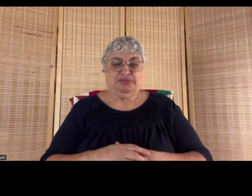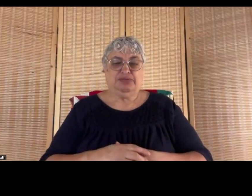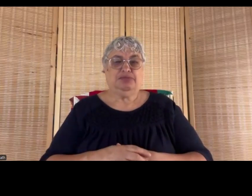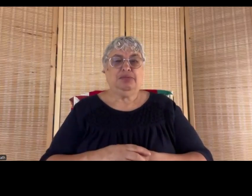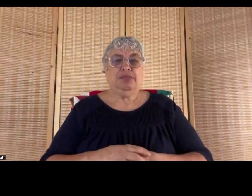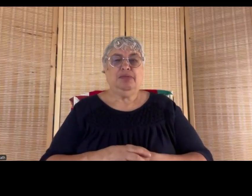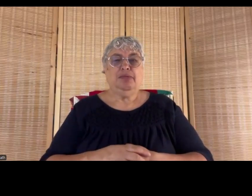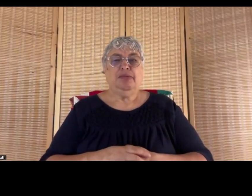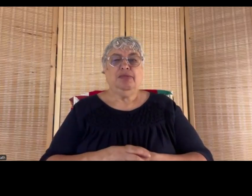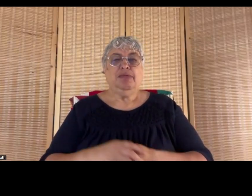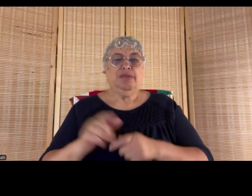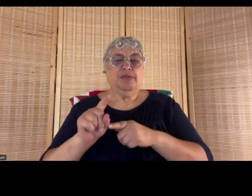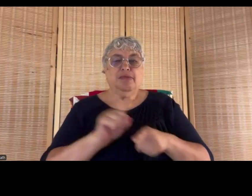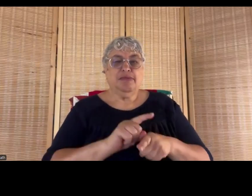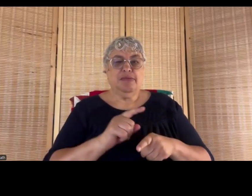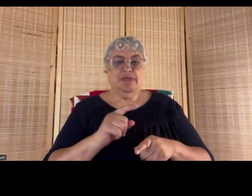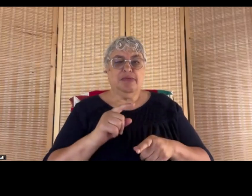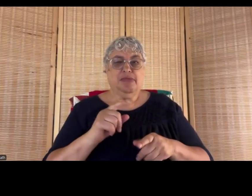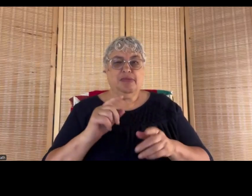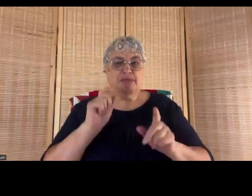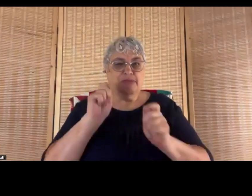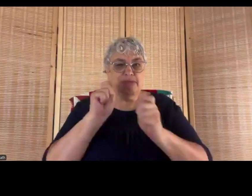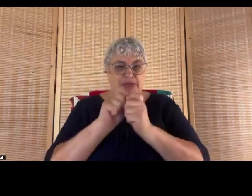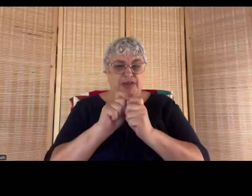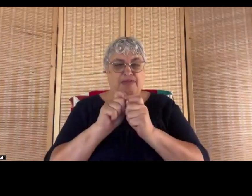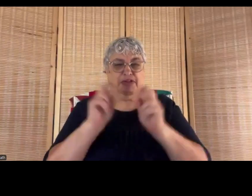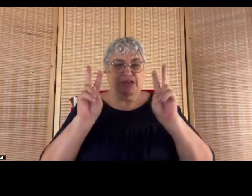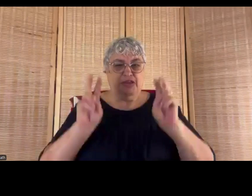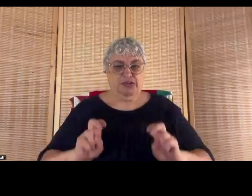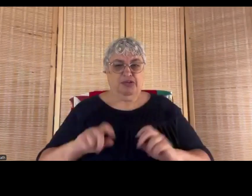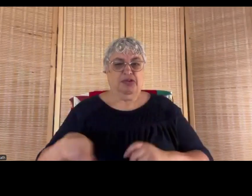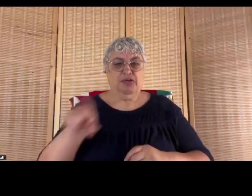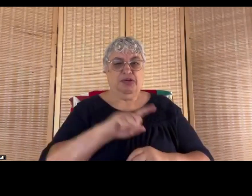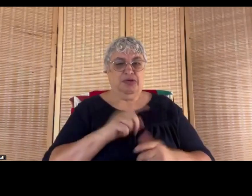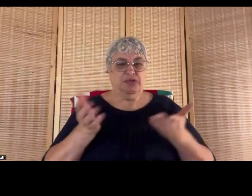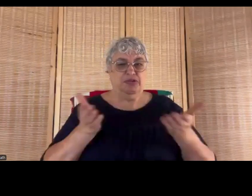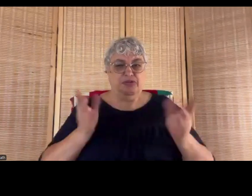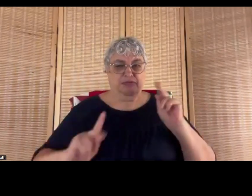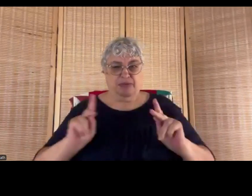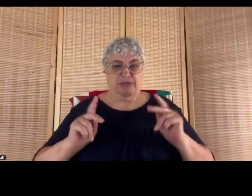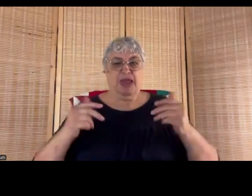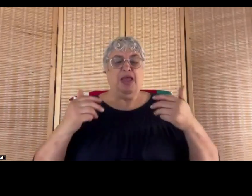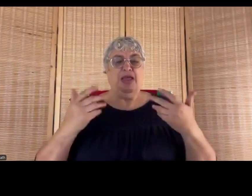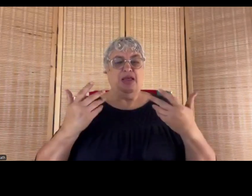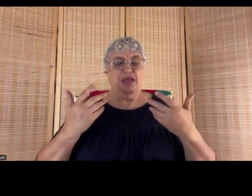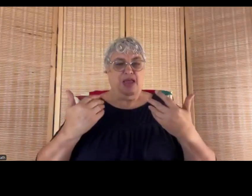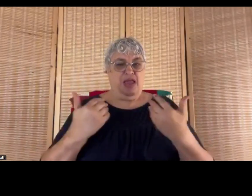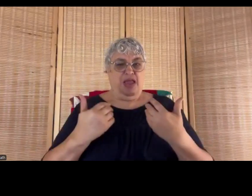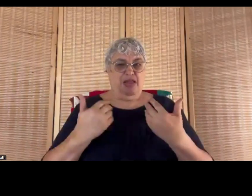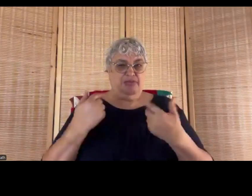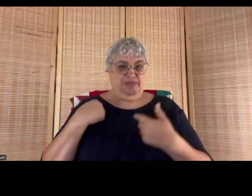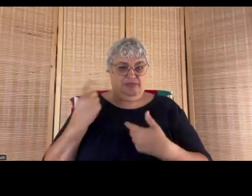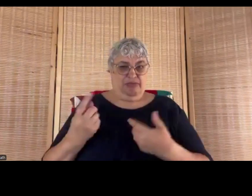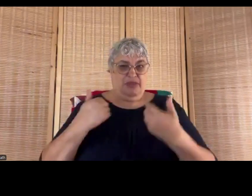mind. There's also some distinct issues when you guys are serving people who have had a